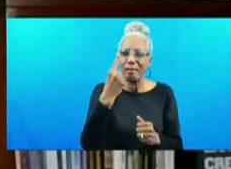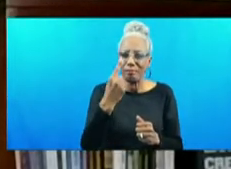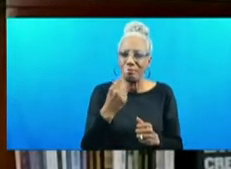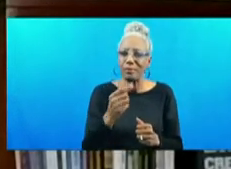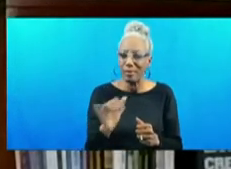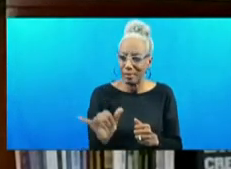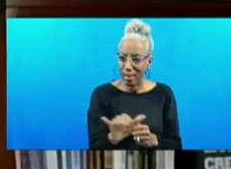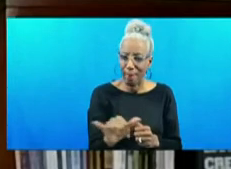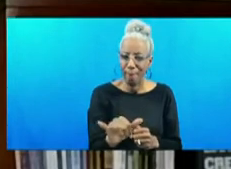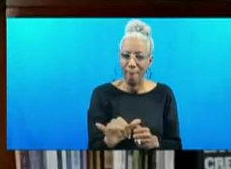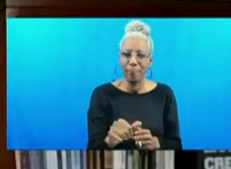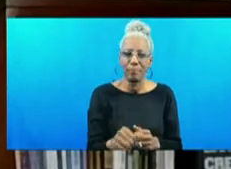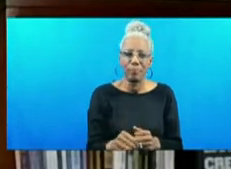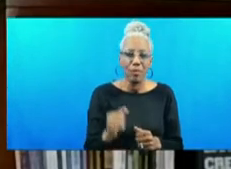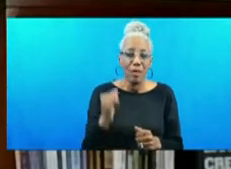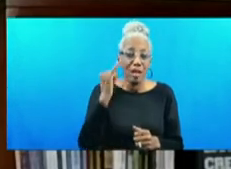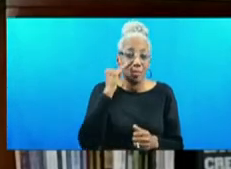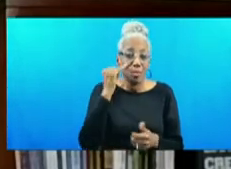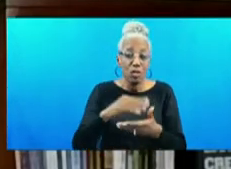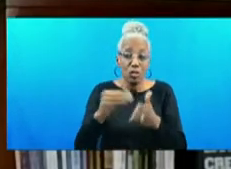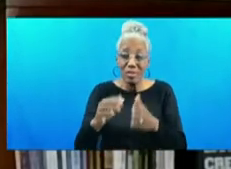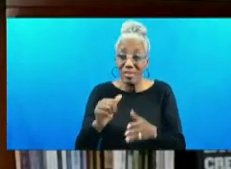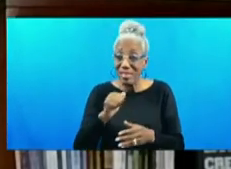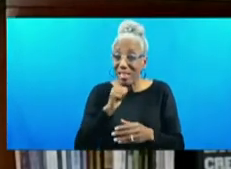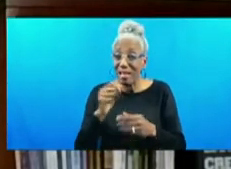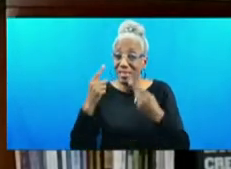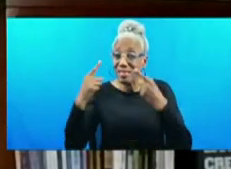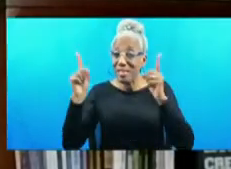then are not successful, then that we also have to quickly